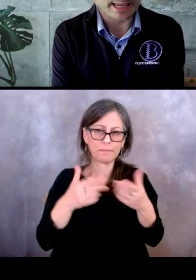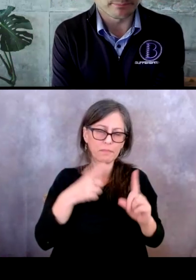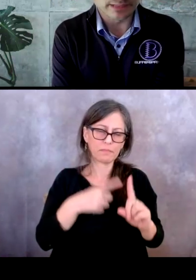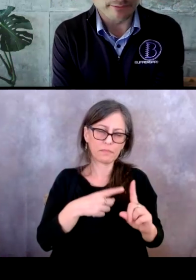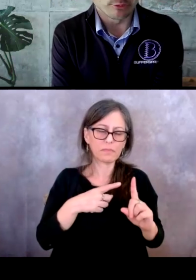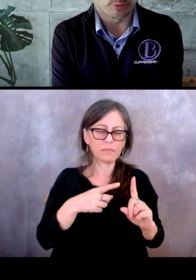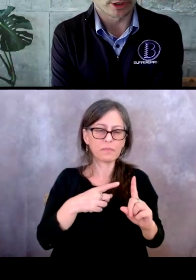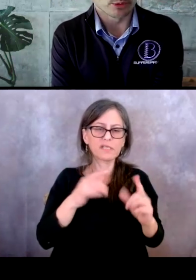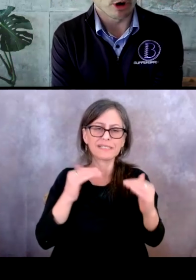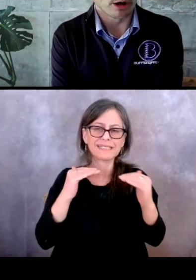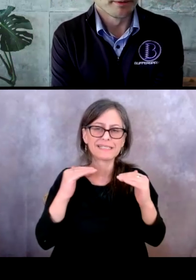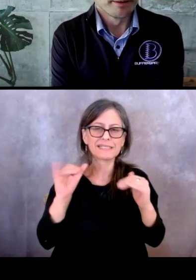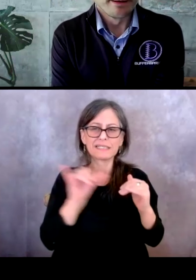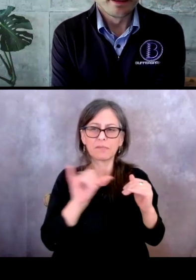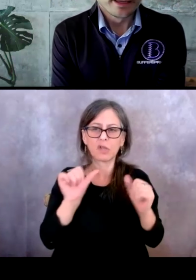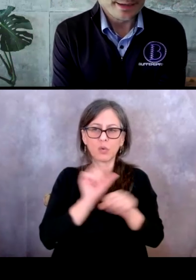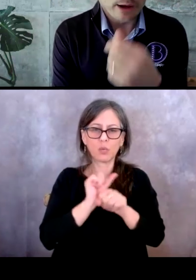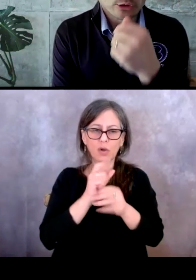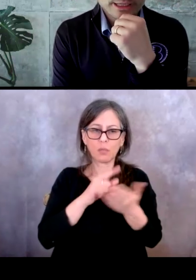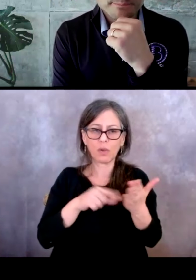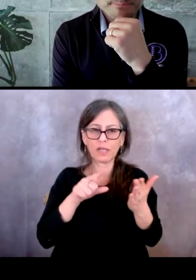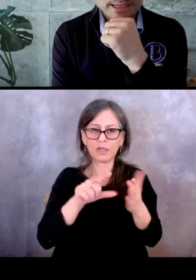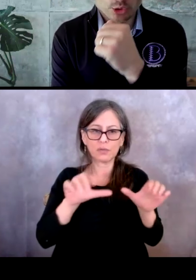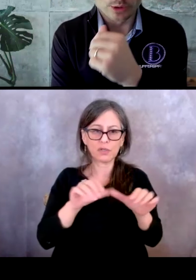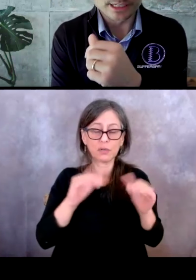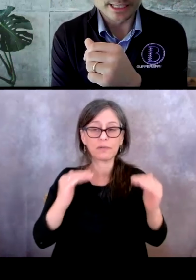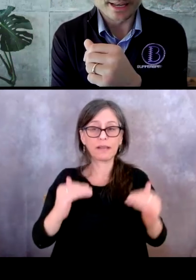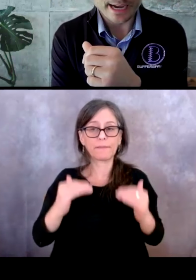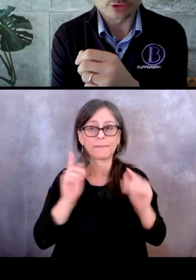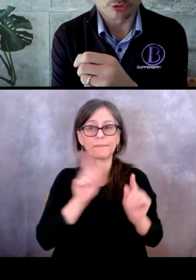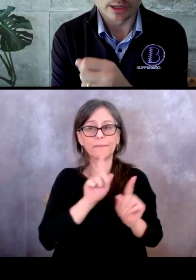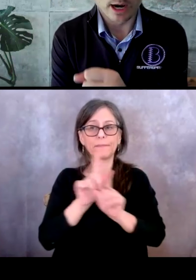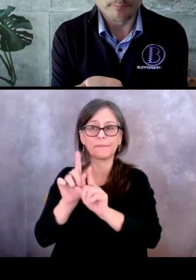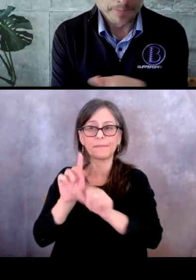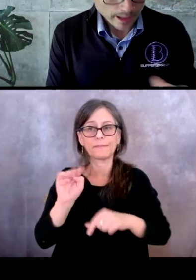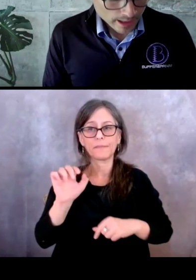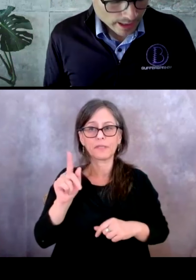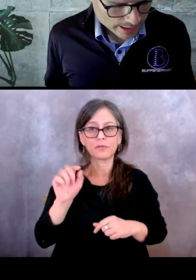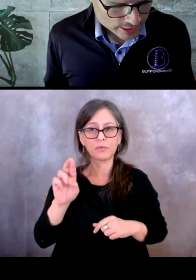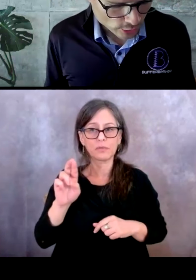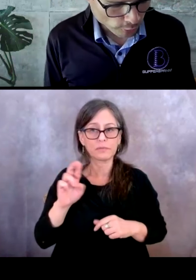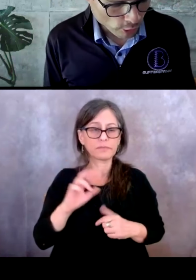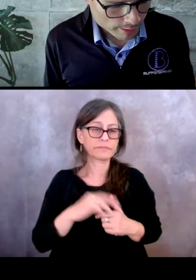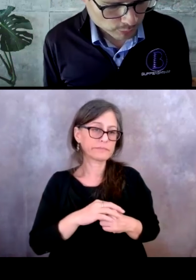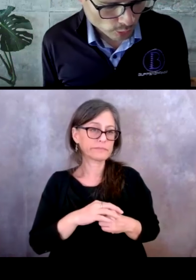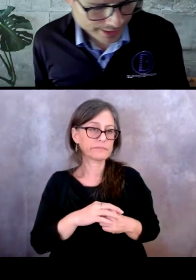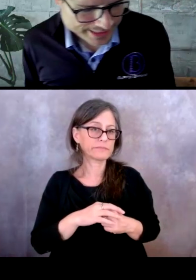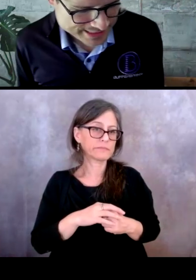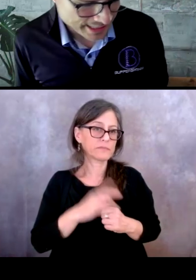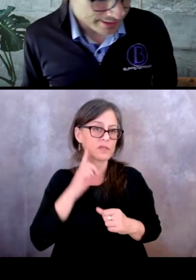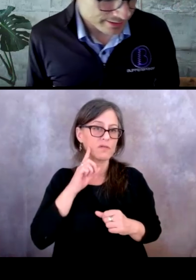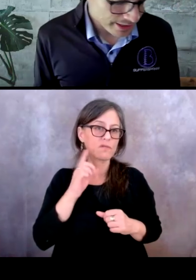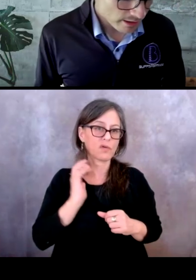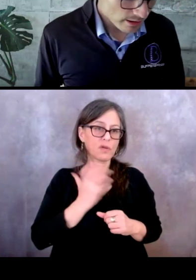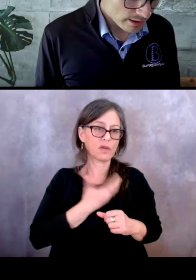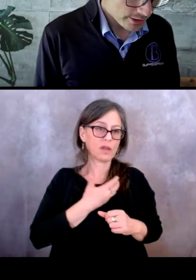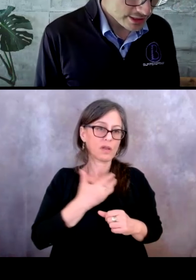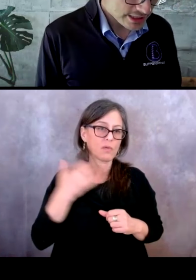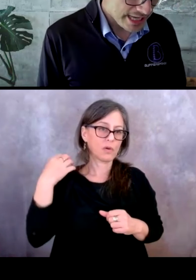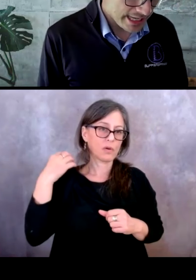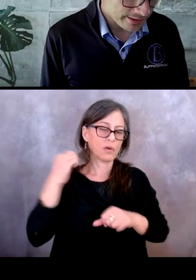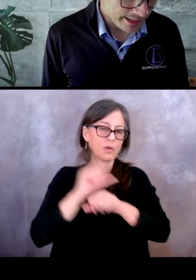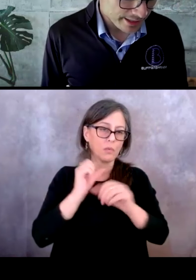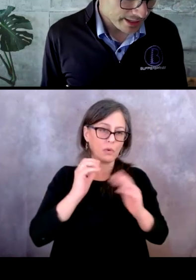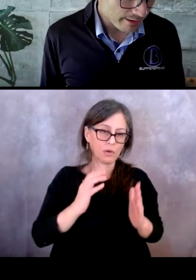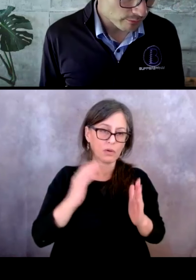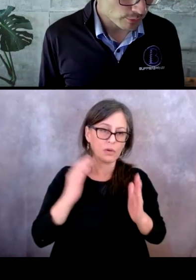about the same level of work you are. Now looking at mentors is the next rung up. So for our employees, and there's